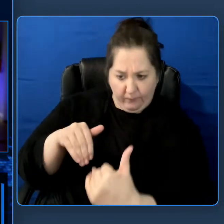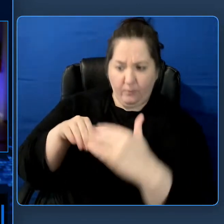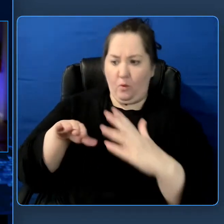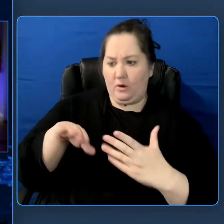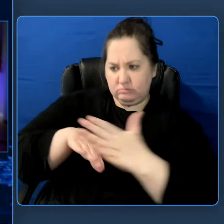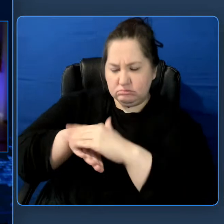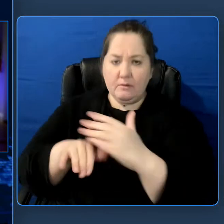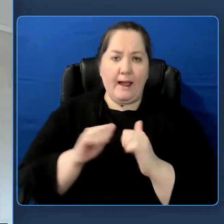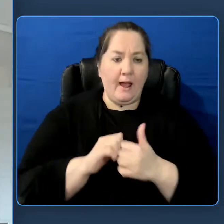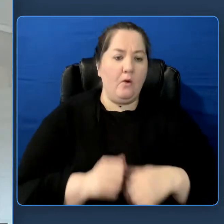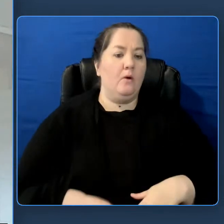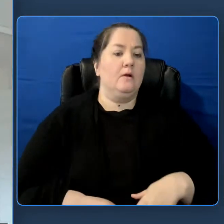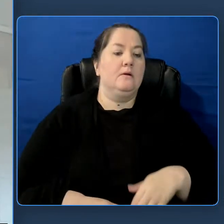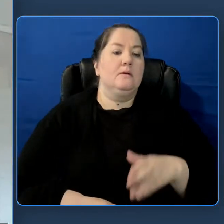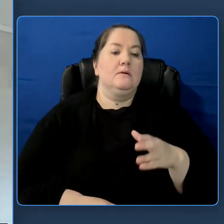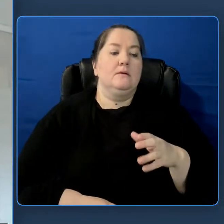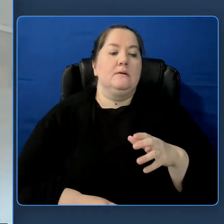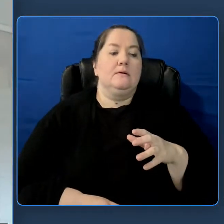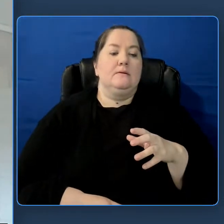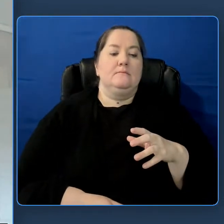Yeah, I love